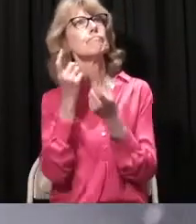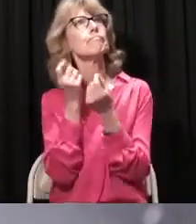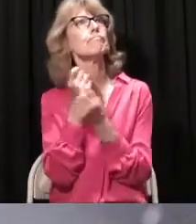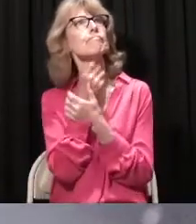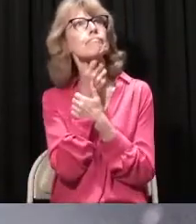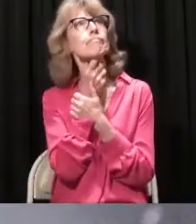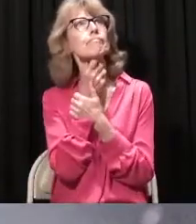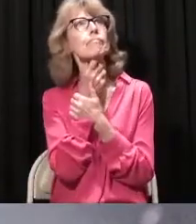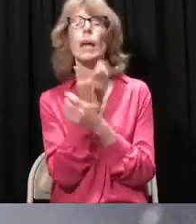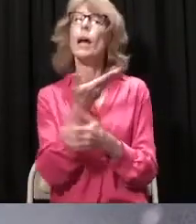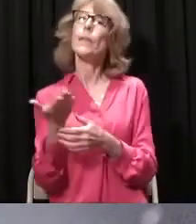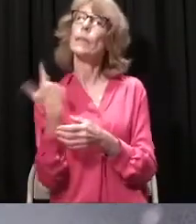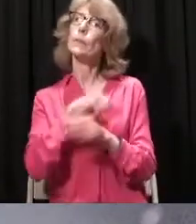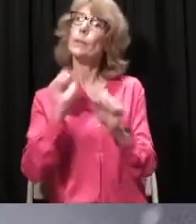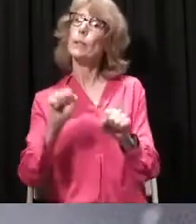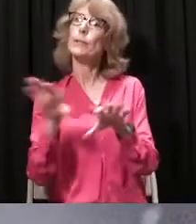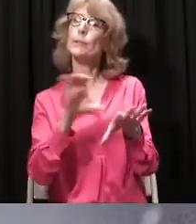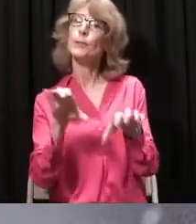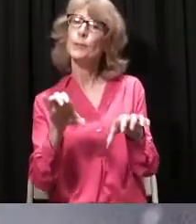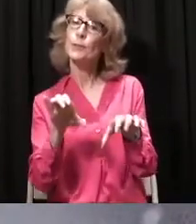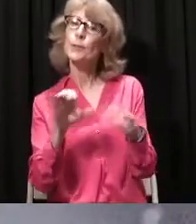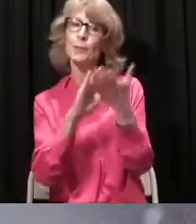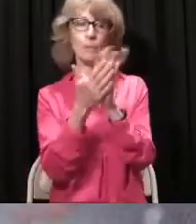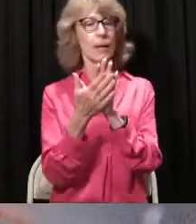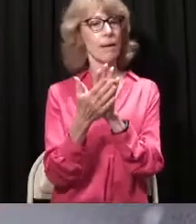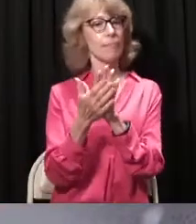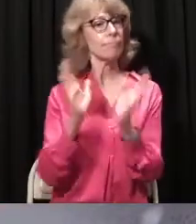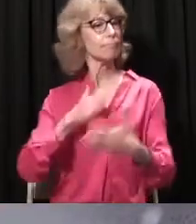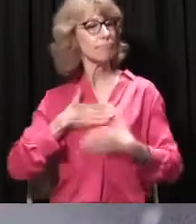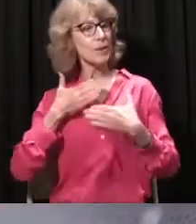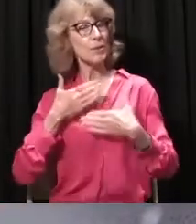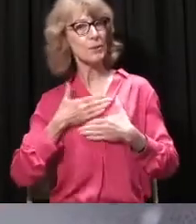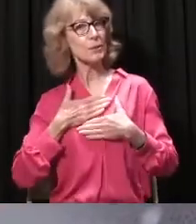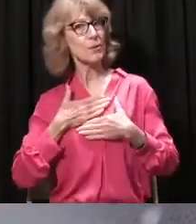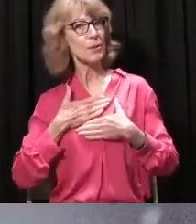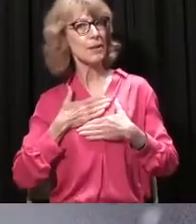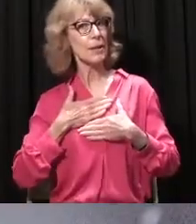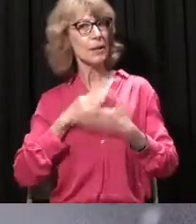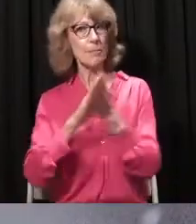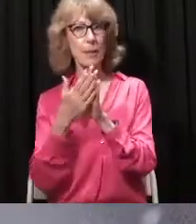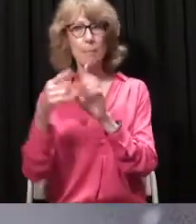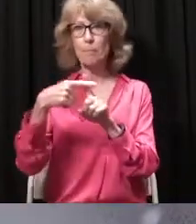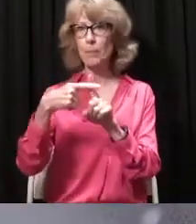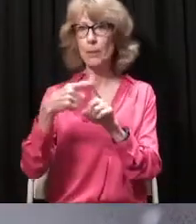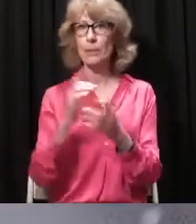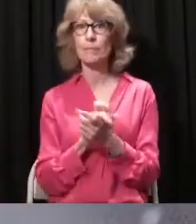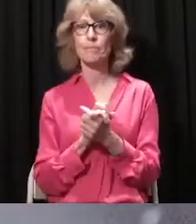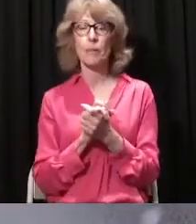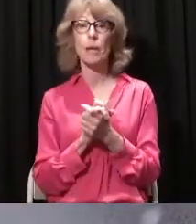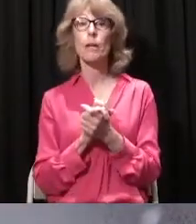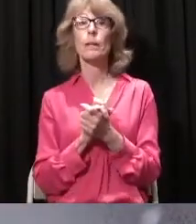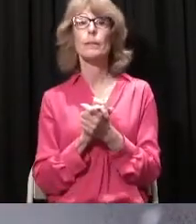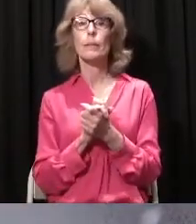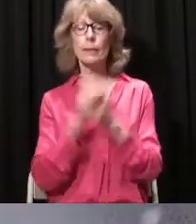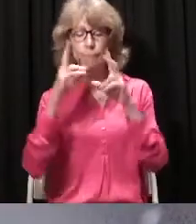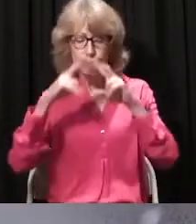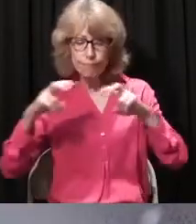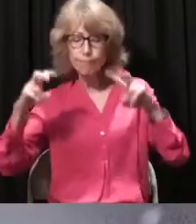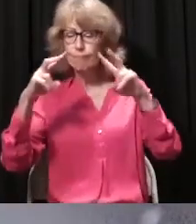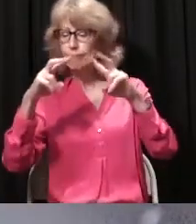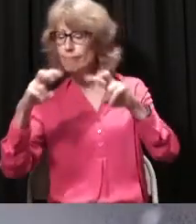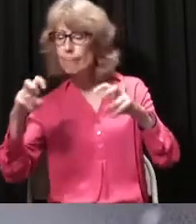really joyful space? So he spent his whole career coming up with different kinds of practices. This is the number one practice over his whole career that